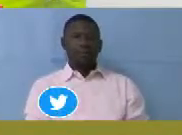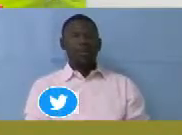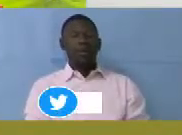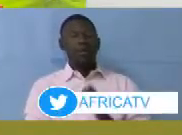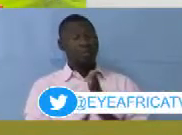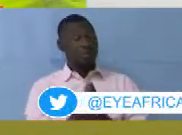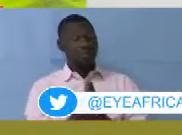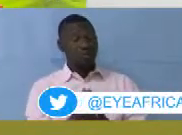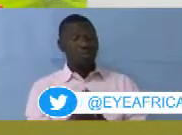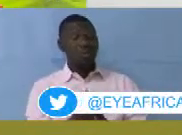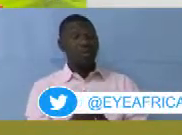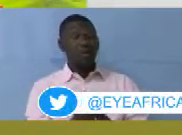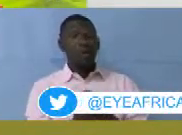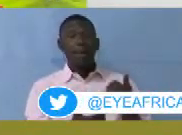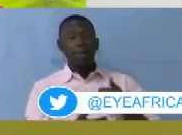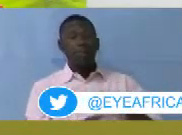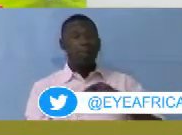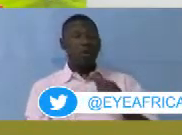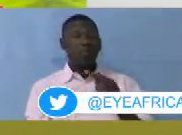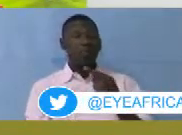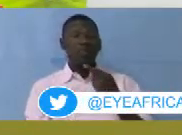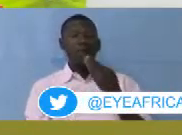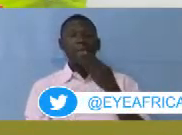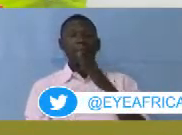Basse people, Kato Basse Nkulu,